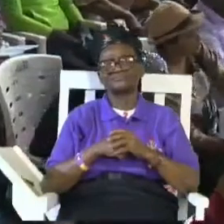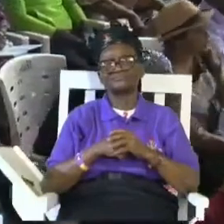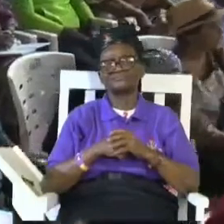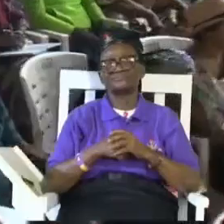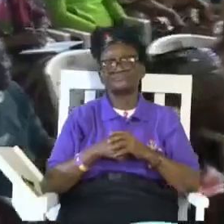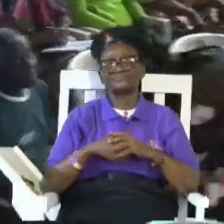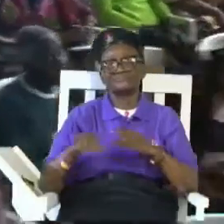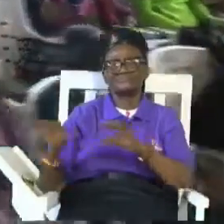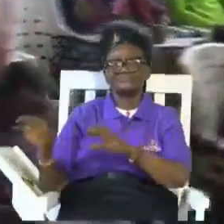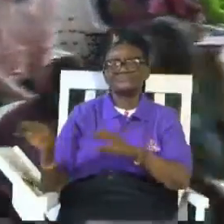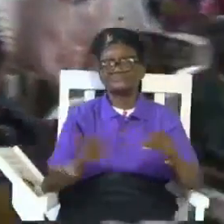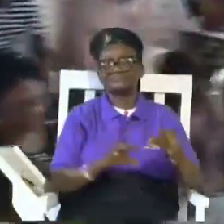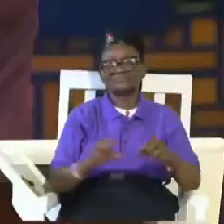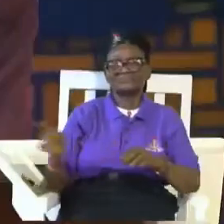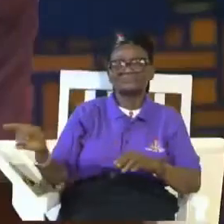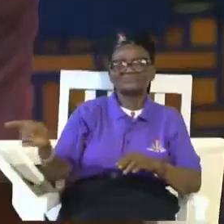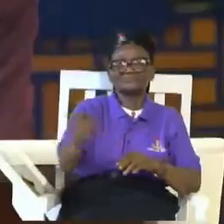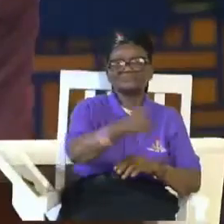Do you know